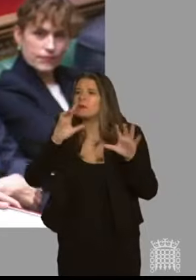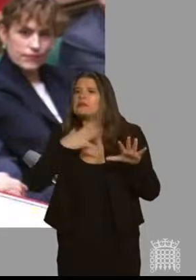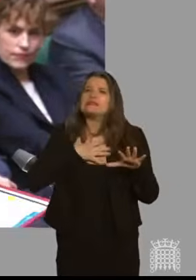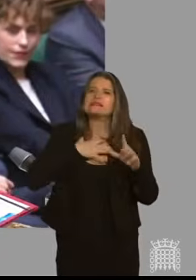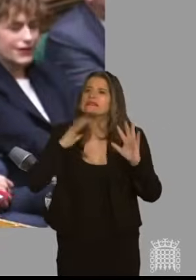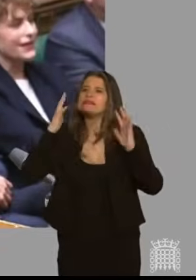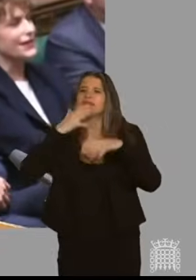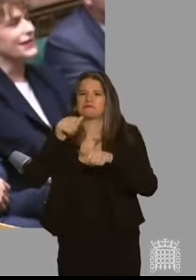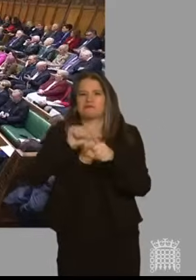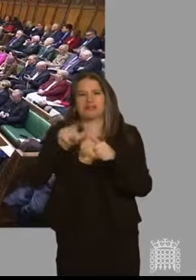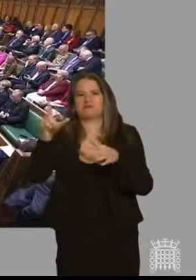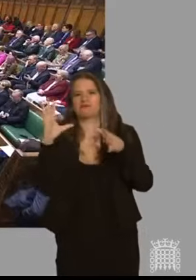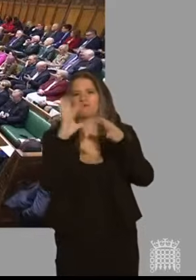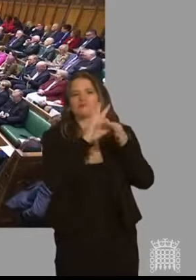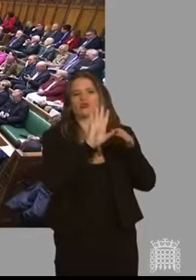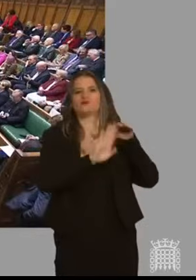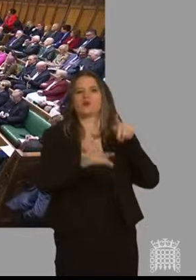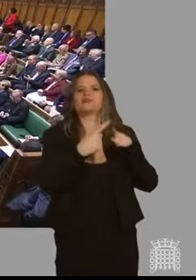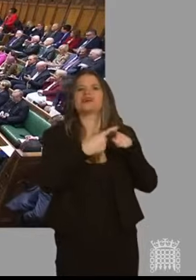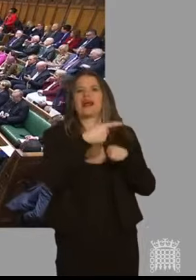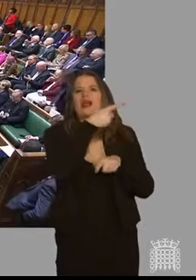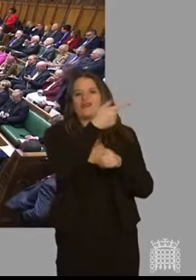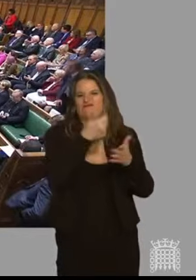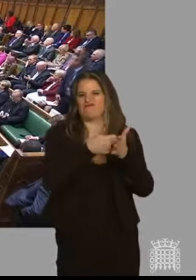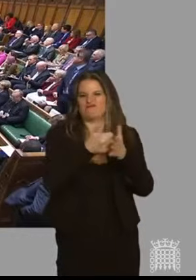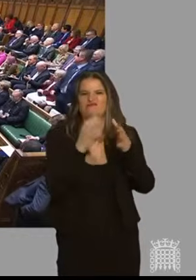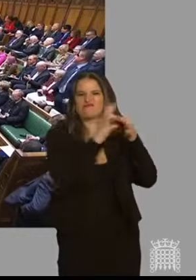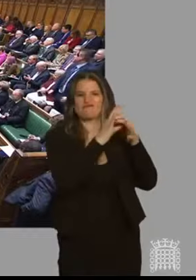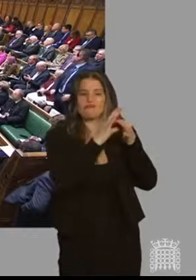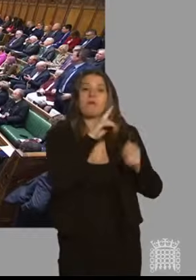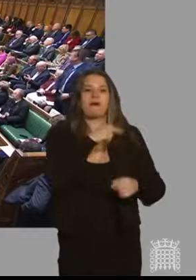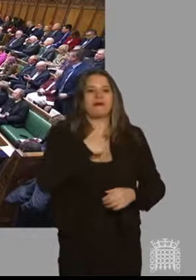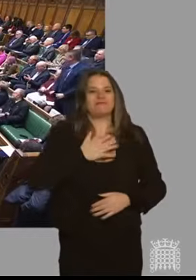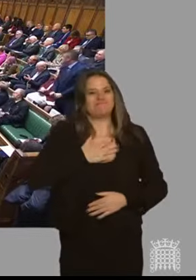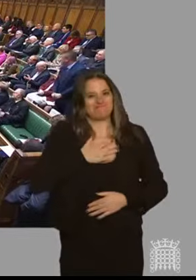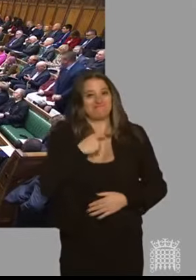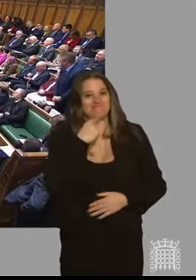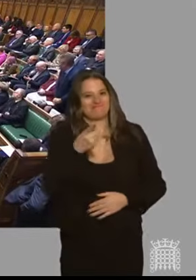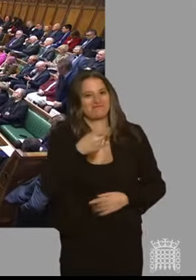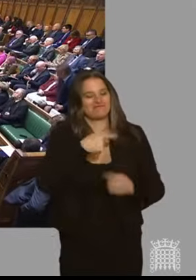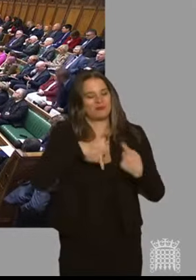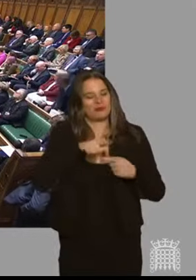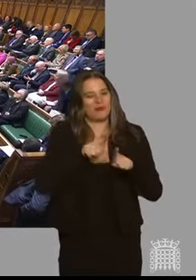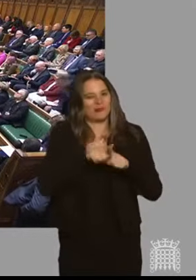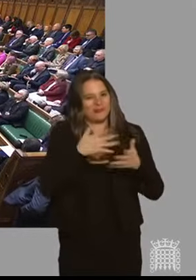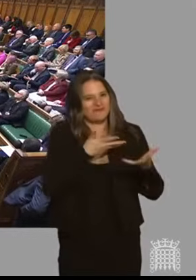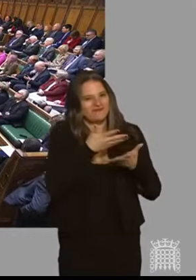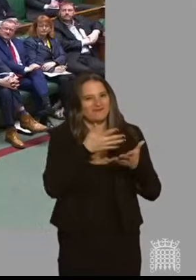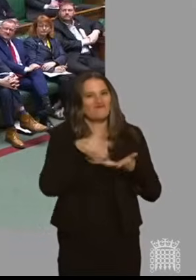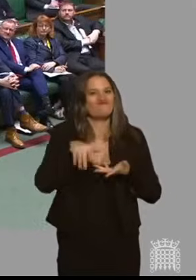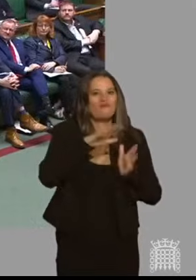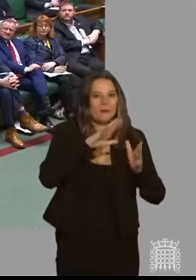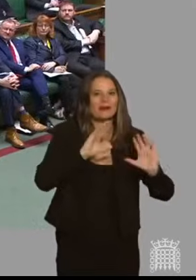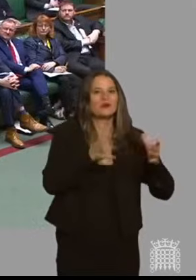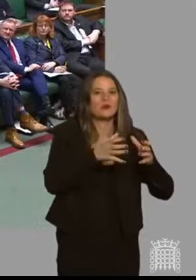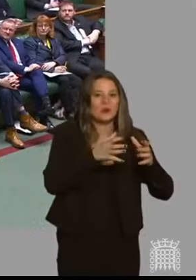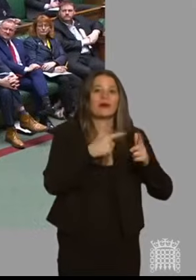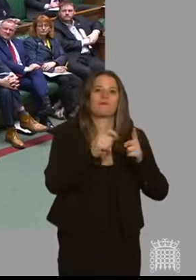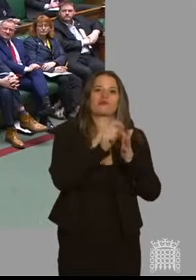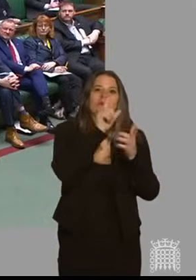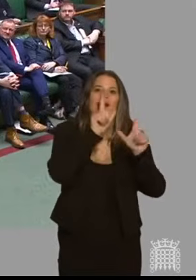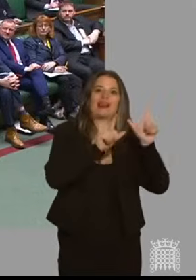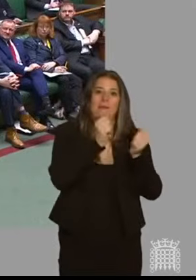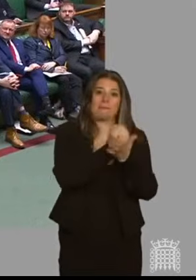Gloucester Rugby. We come to the leader of the SNP, Stephen Flynn. Thank you, Mr. Speaker, and I wish to begin by wishing